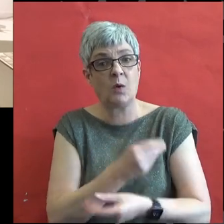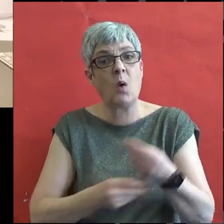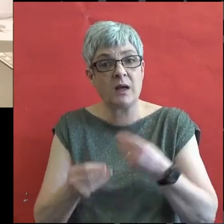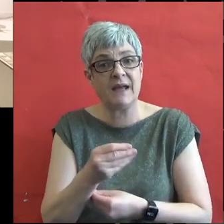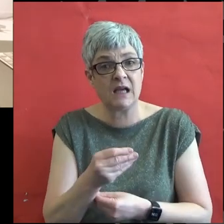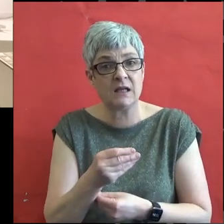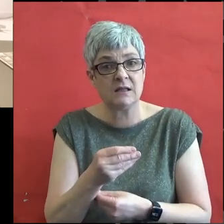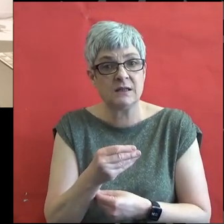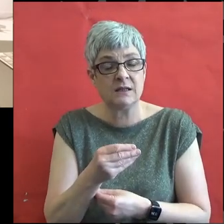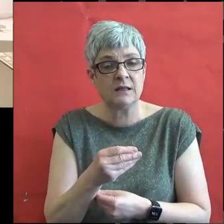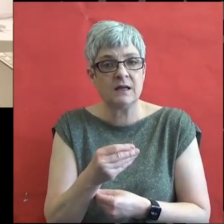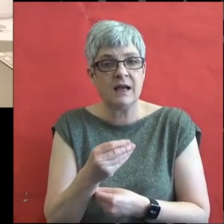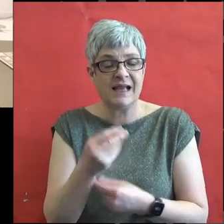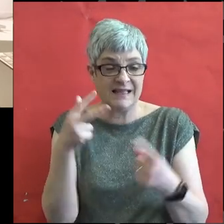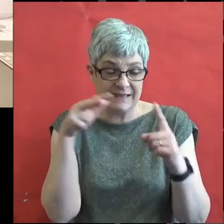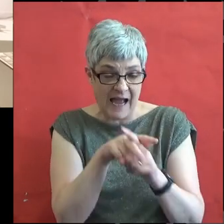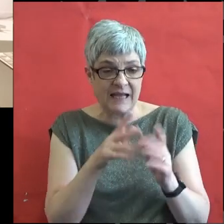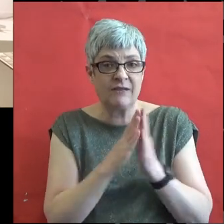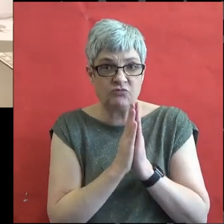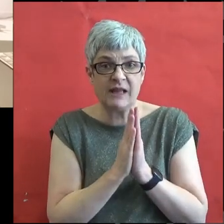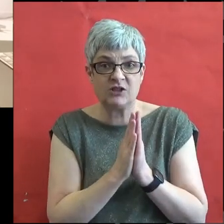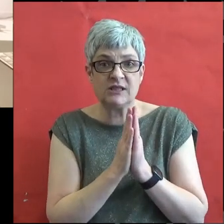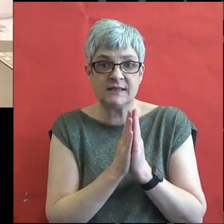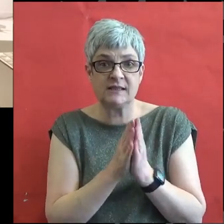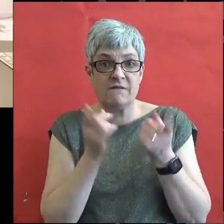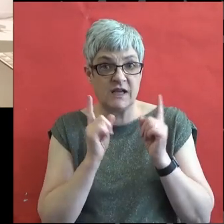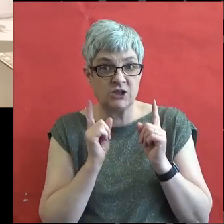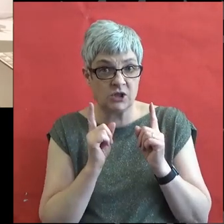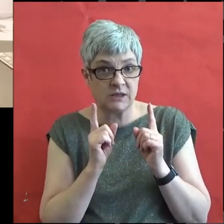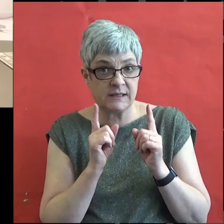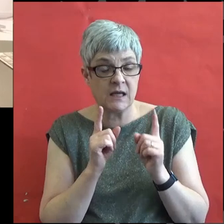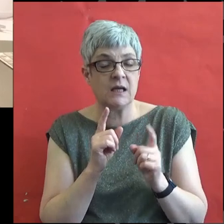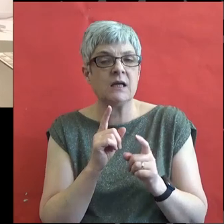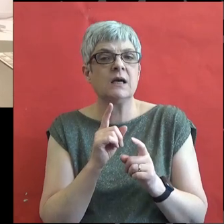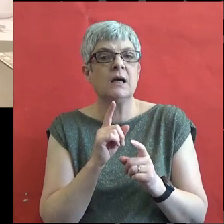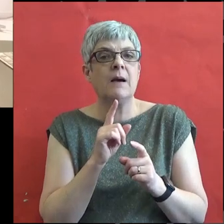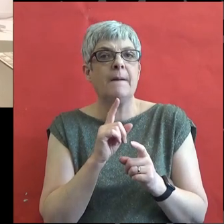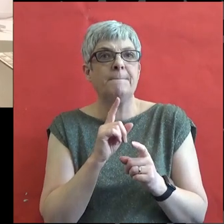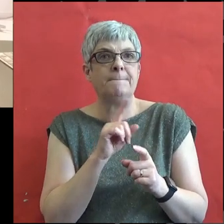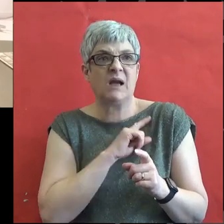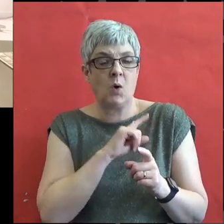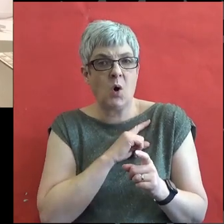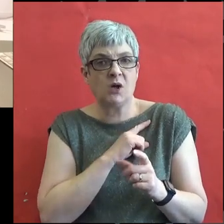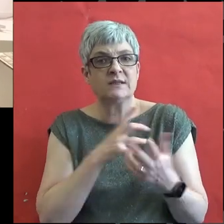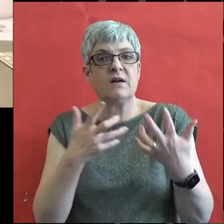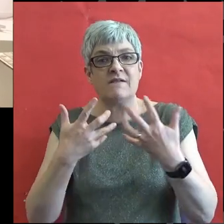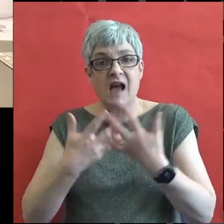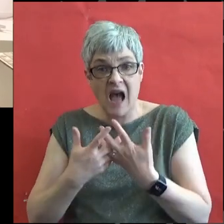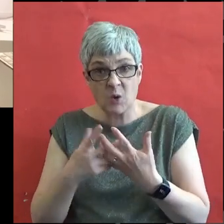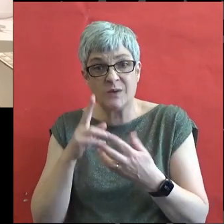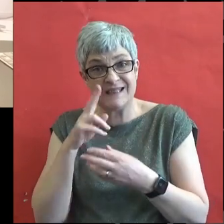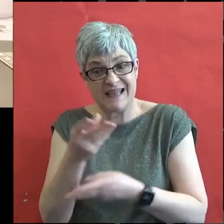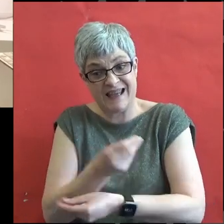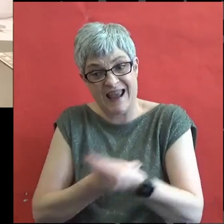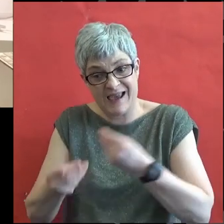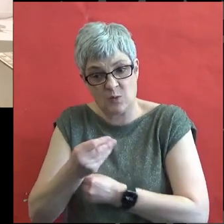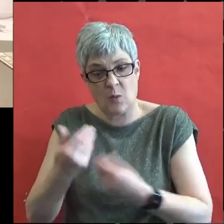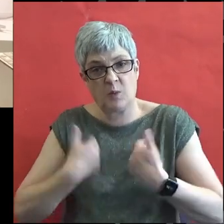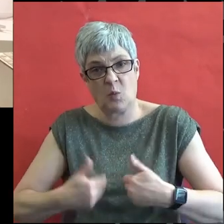He's attacking the religious officials here based on how they see their economic wealth.